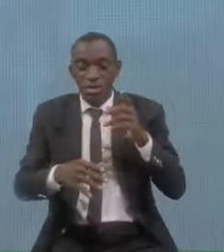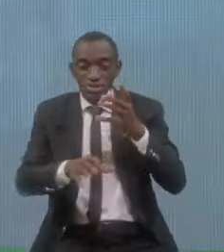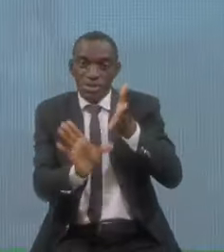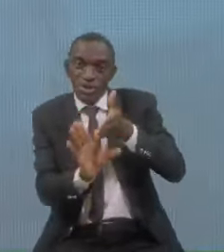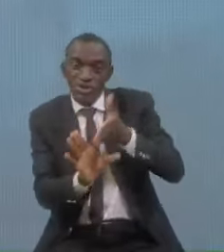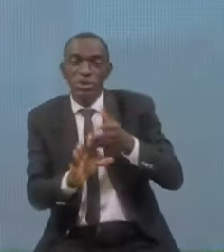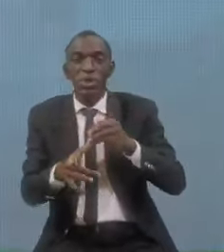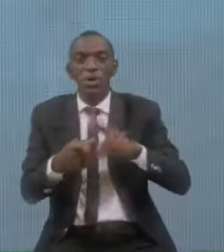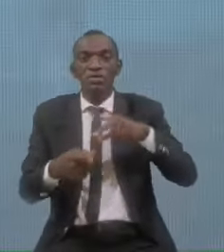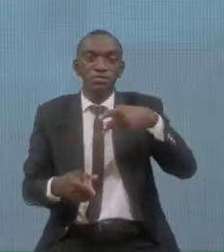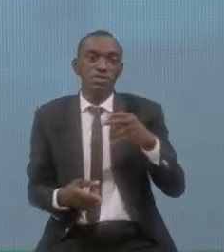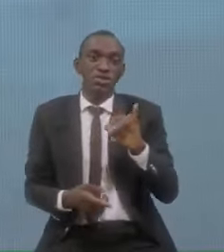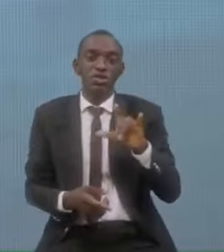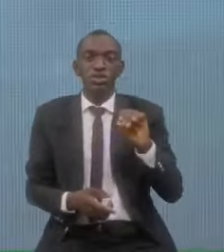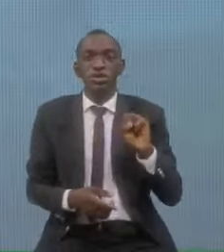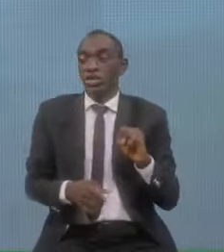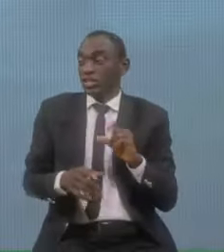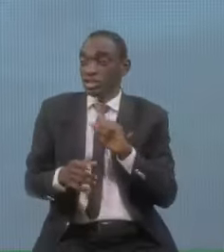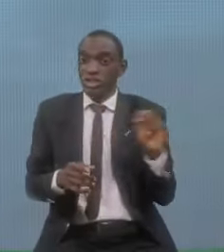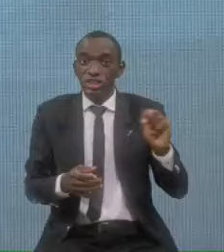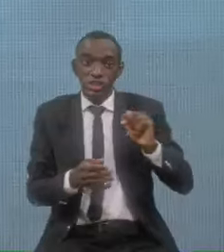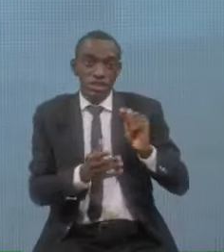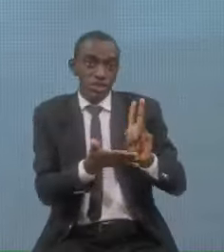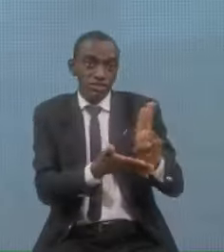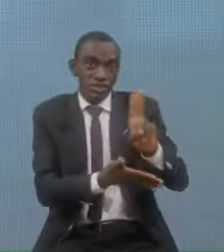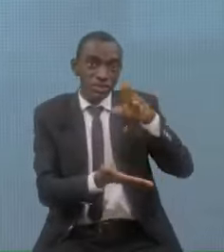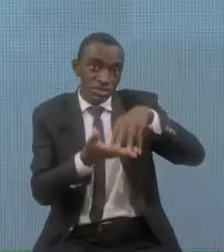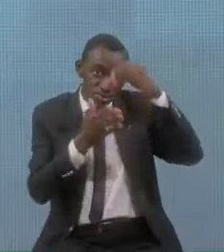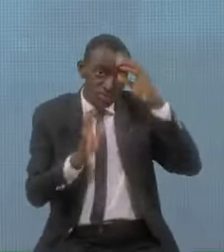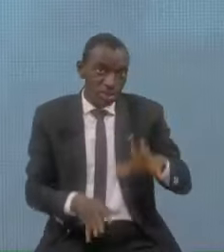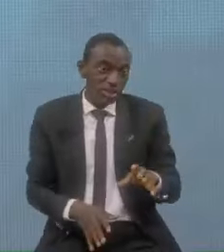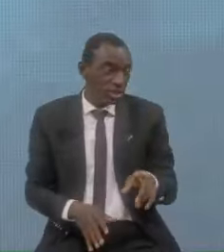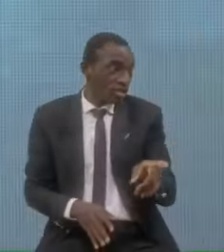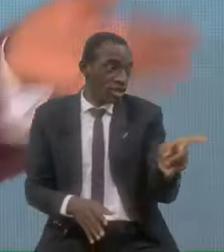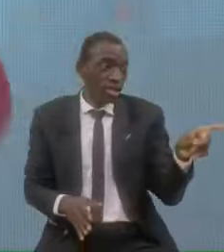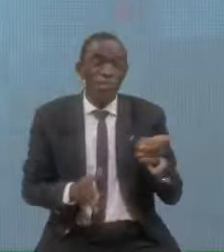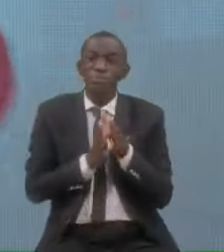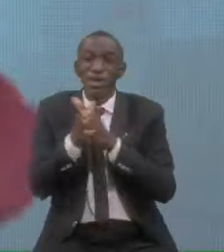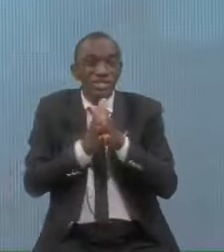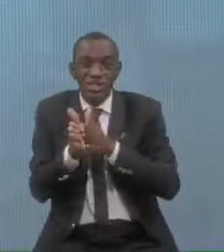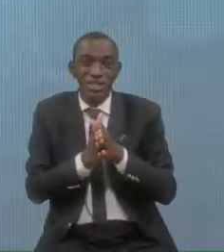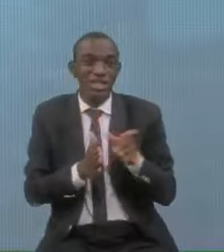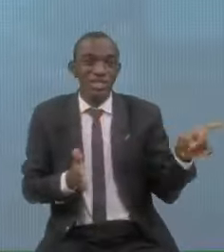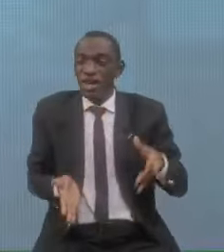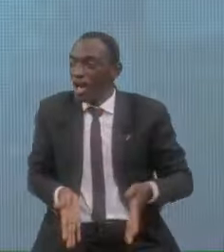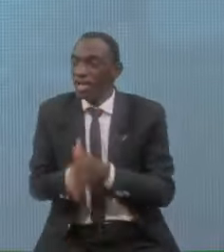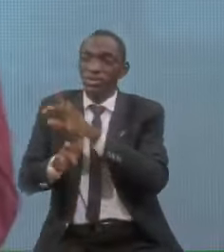those university students, if you know university students, eager, passionate, and they were all gathered there.